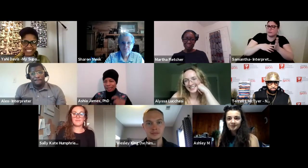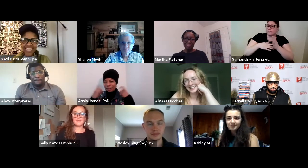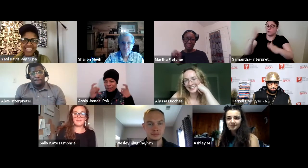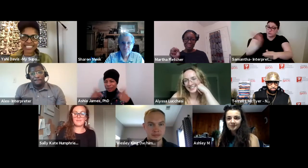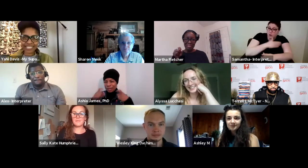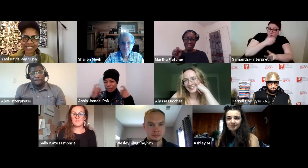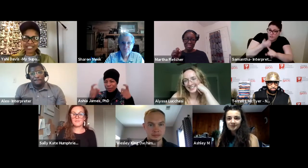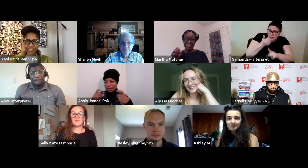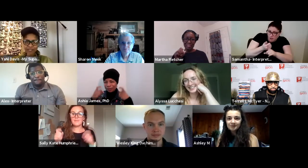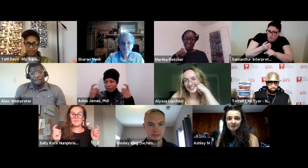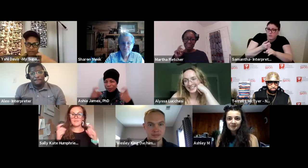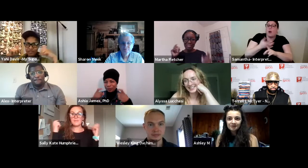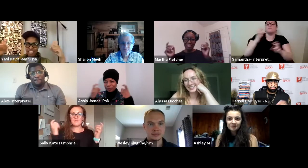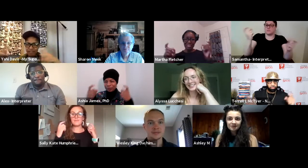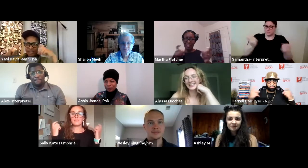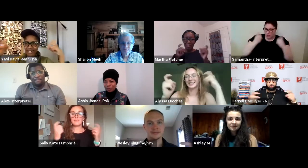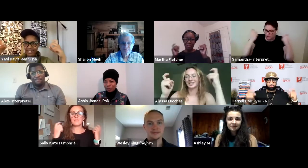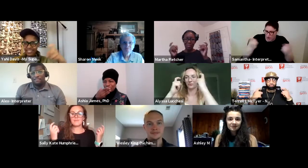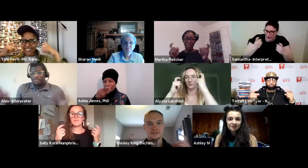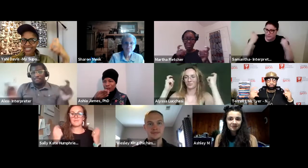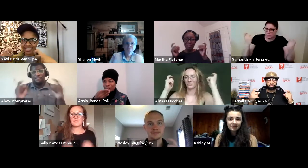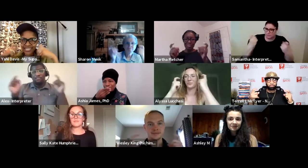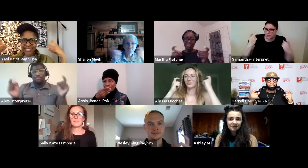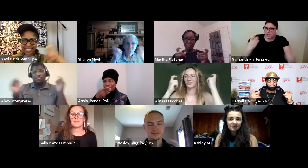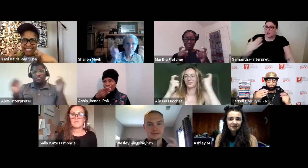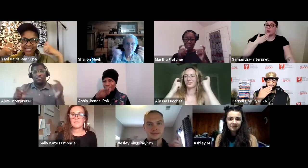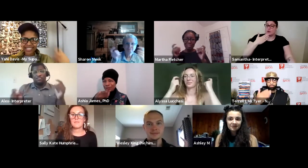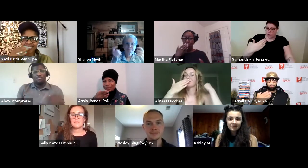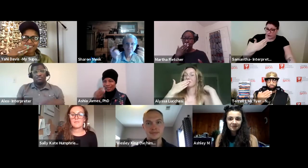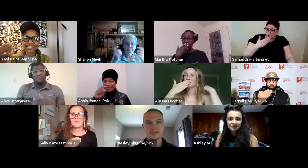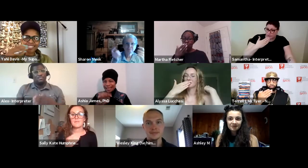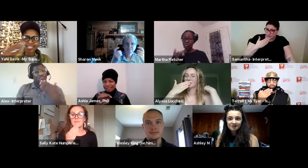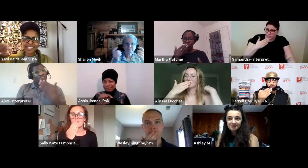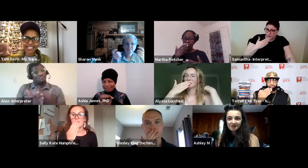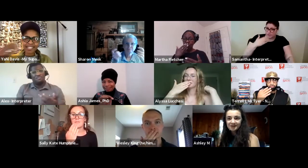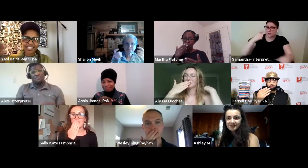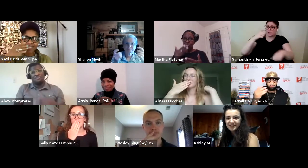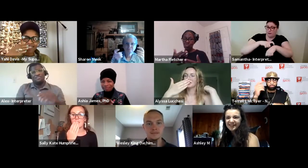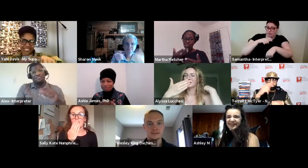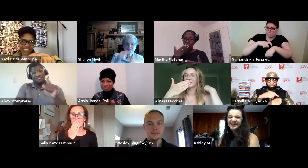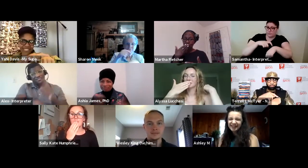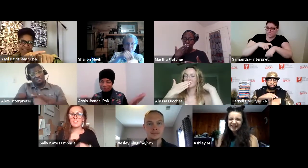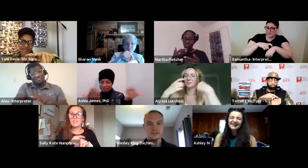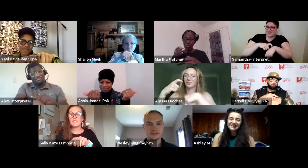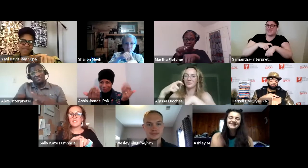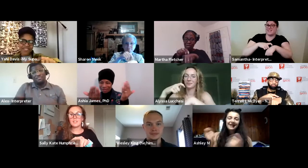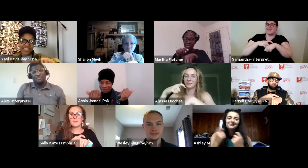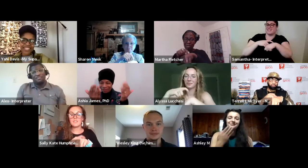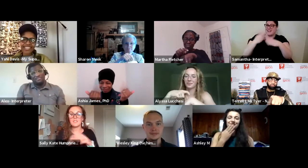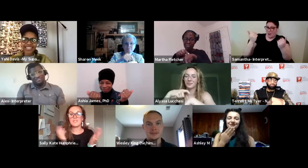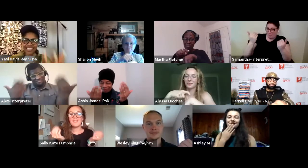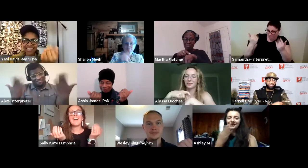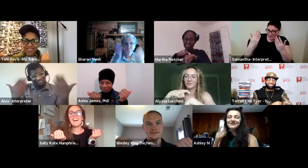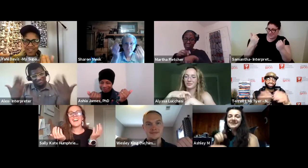Please? Yes. Celebrate. Celebrate. Good times. Time. Come